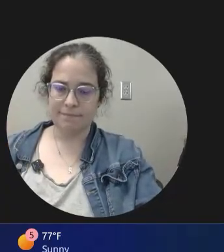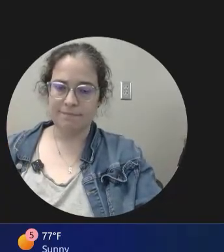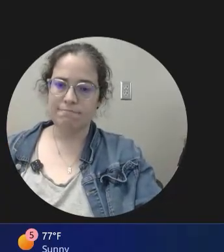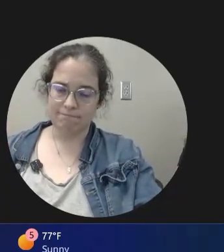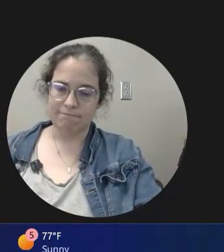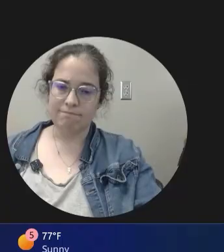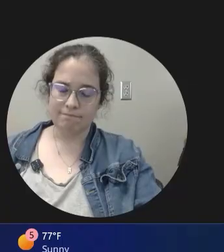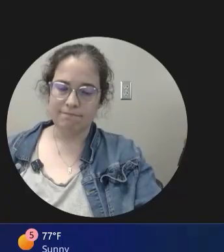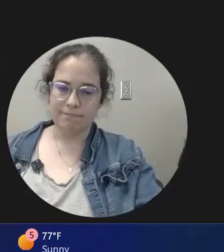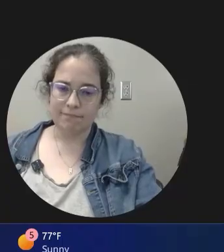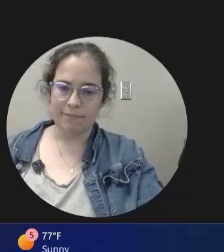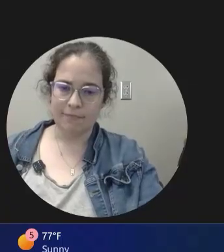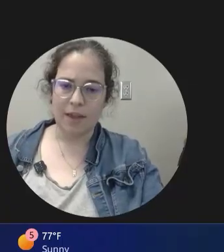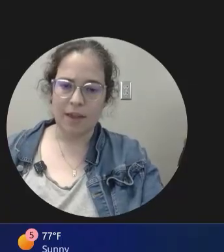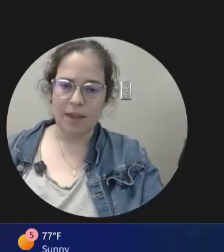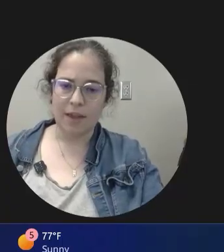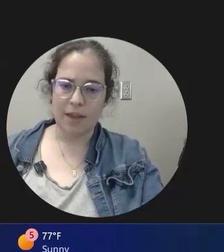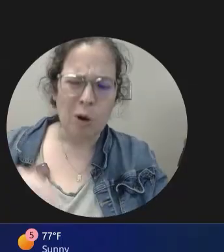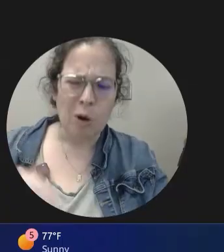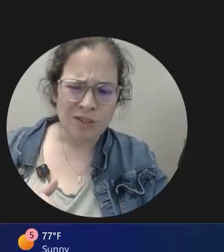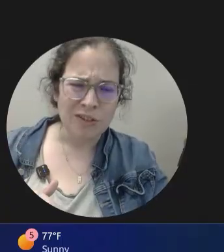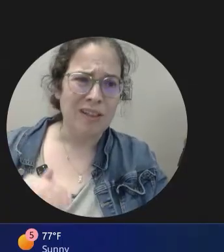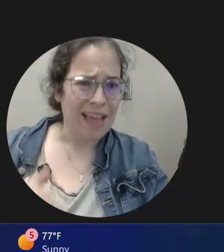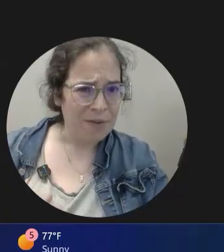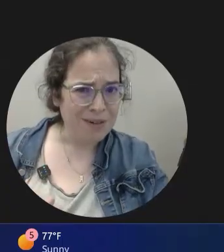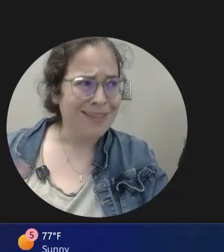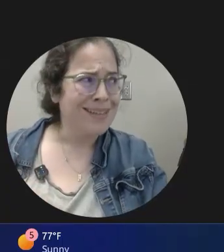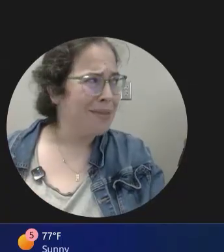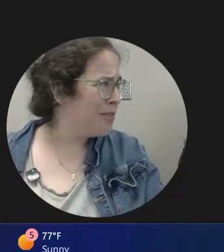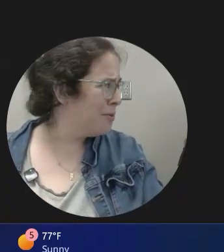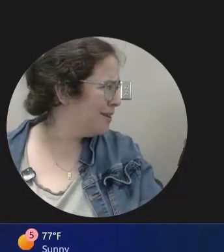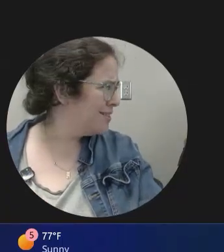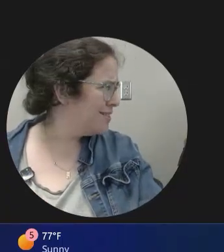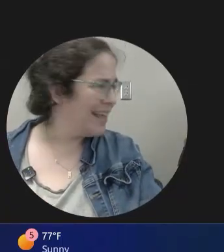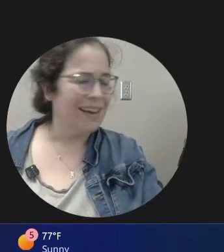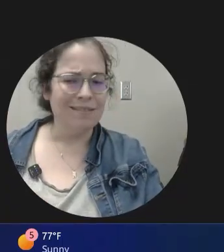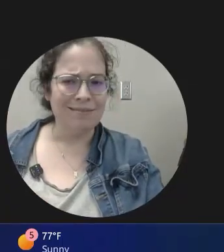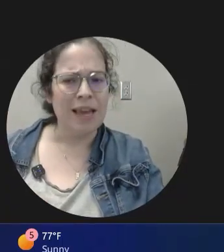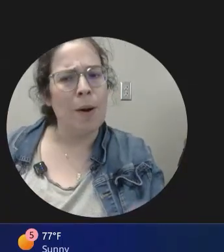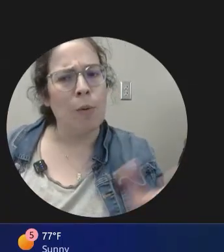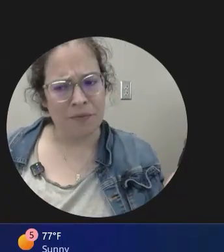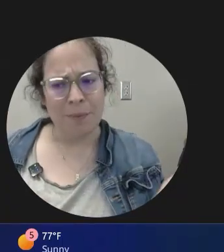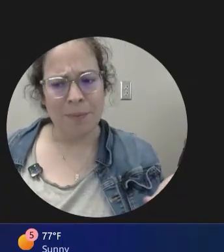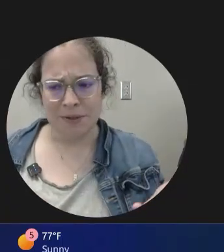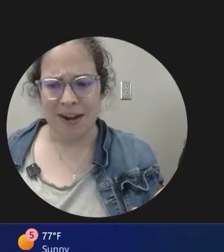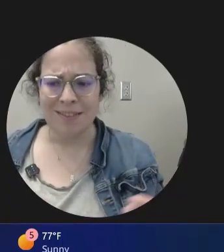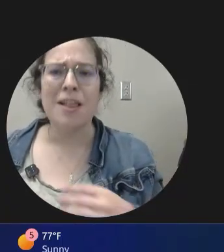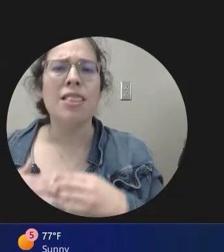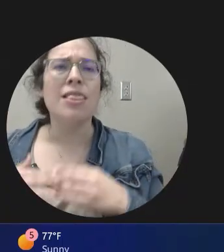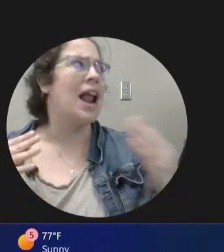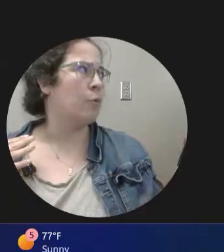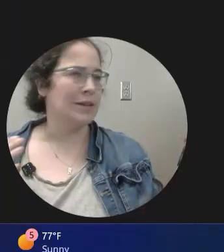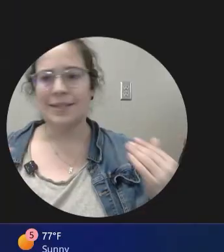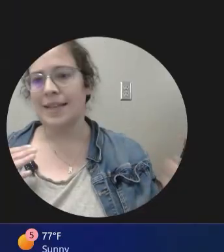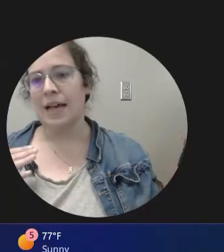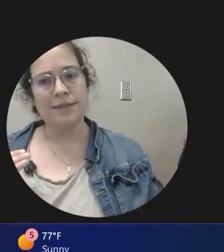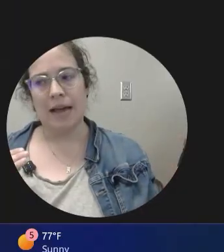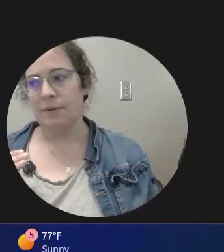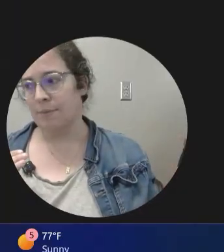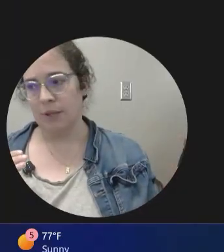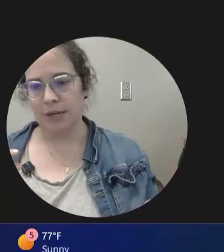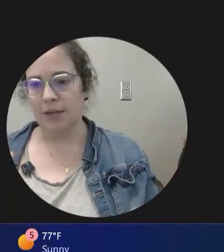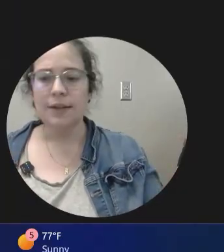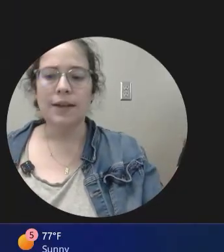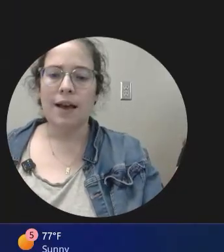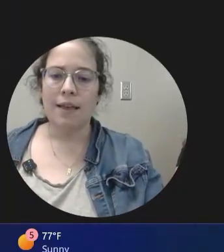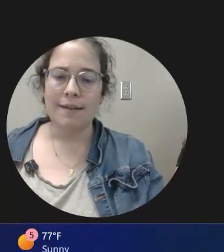much the same. And we have rigged the test to prove a point. There's a lot of words that sound like other words. You will hear the list of words 3 times. There's a lot of words that sound